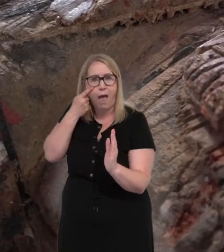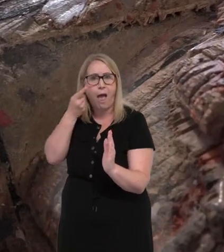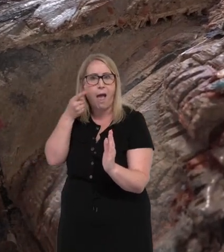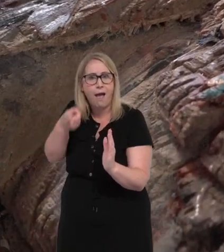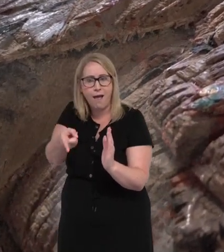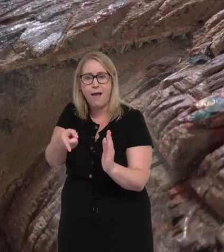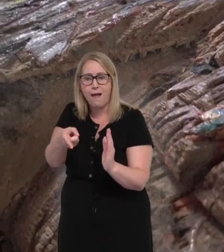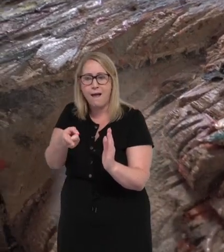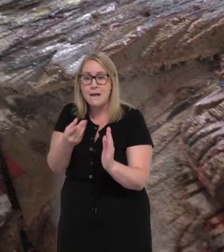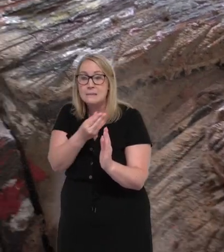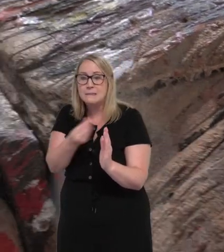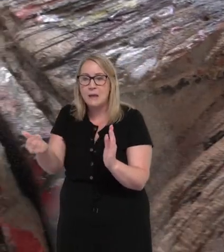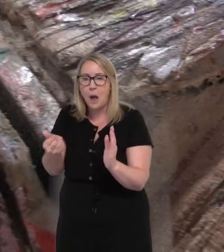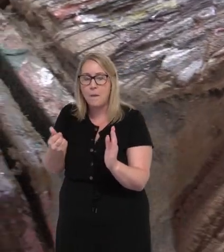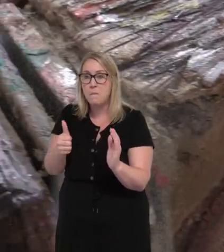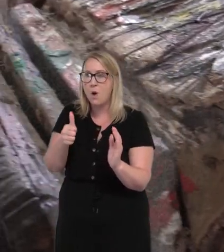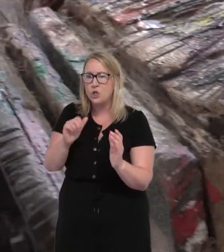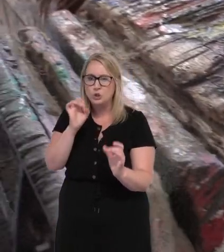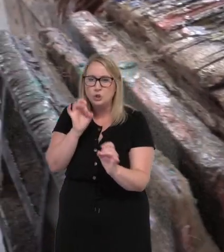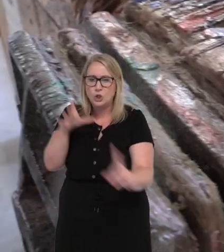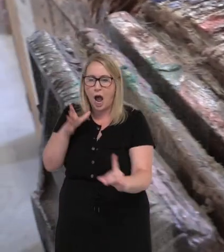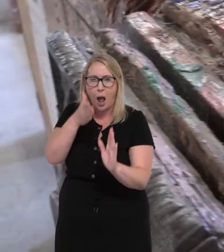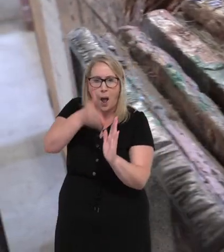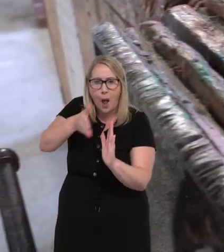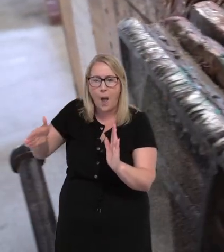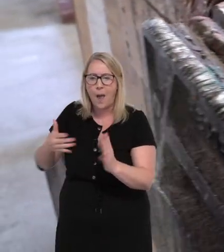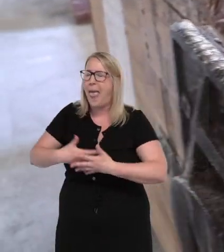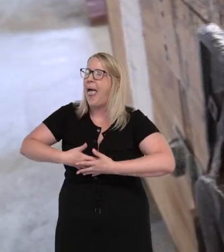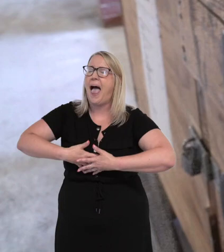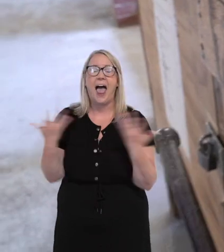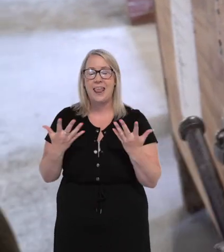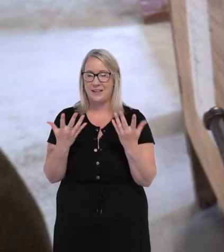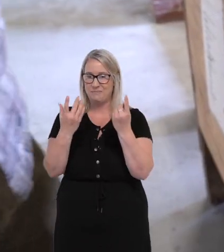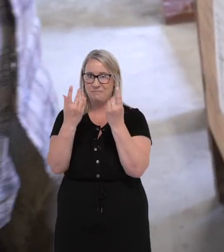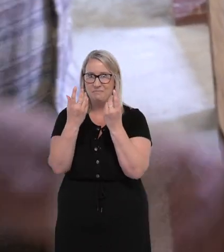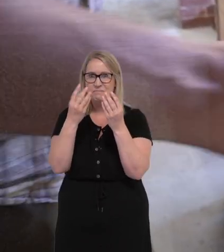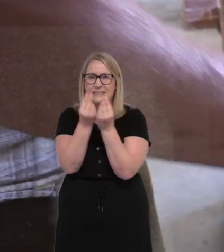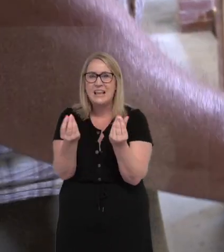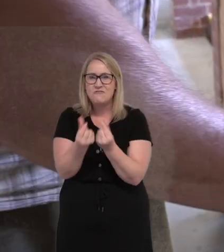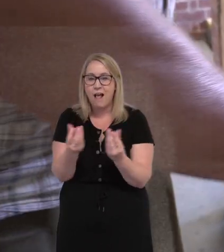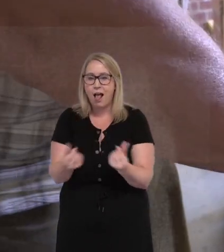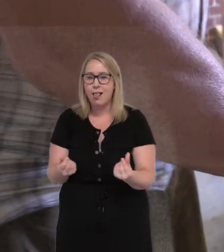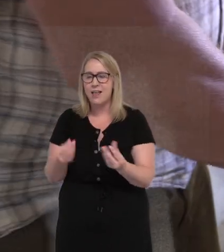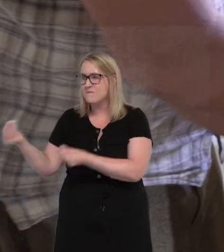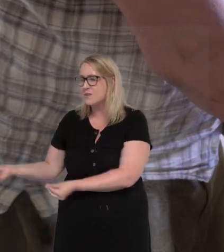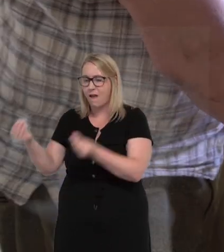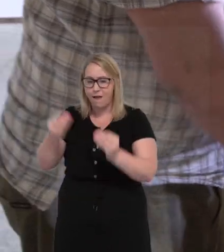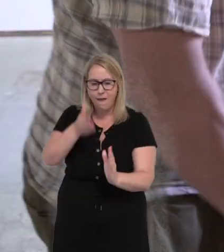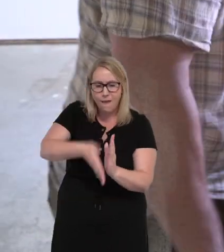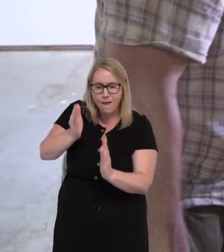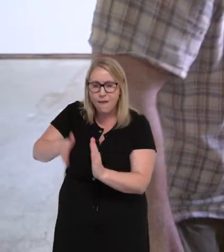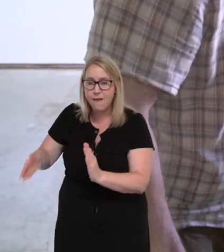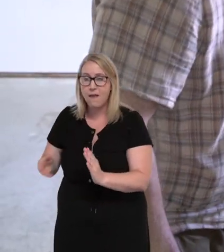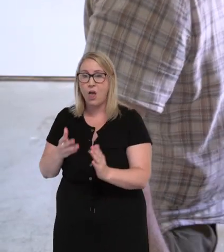sometimes with a hacksaw, sometimes with a wood saw, through any material that he managed to get his hands onto, and cutting through this metal as